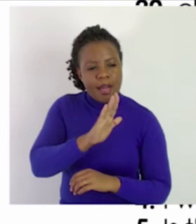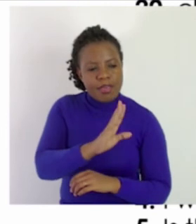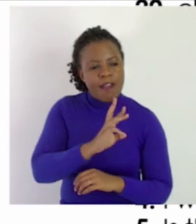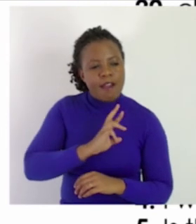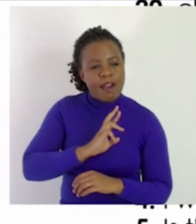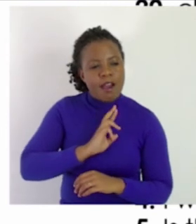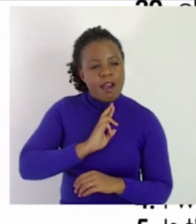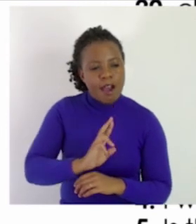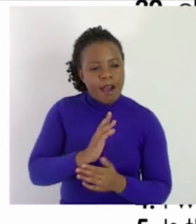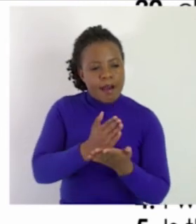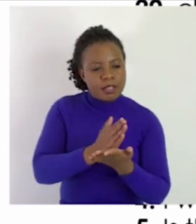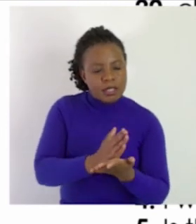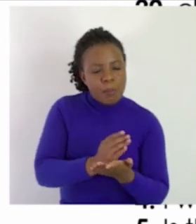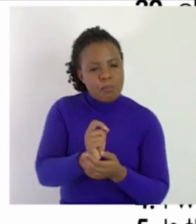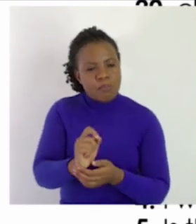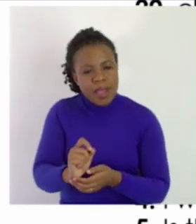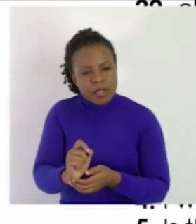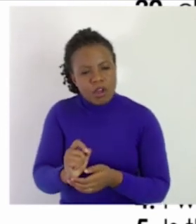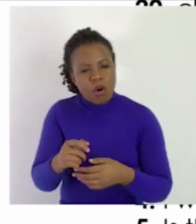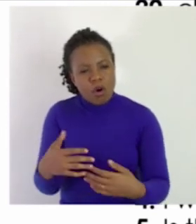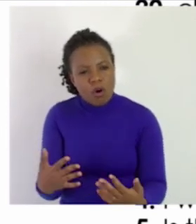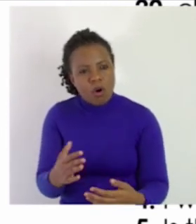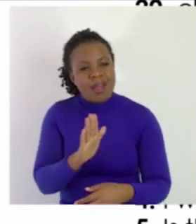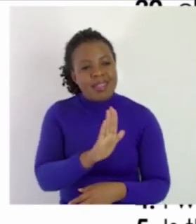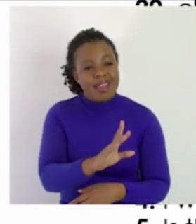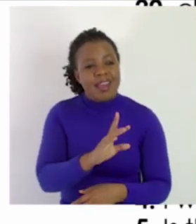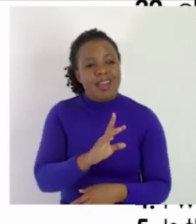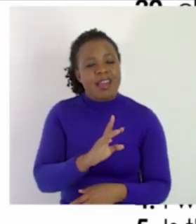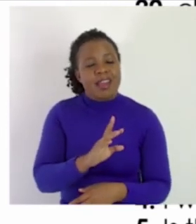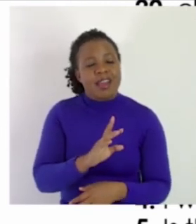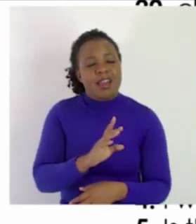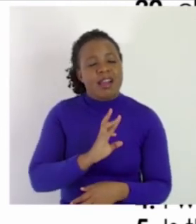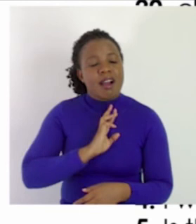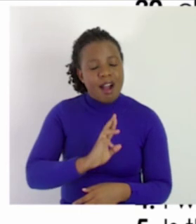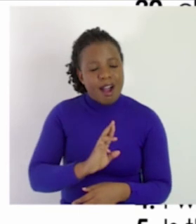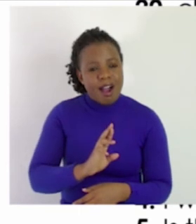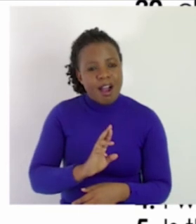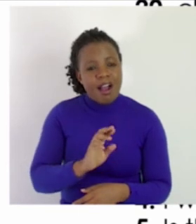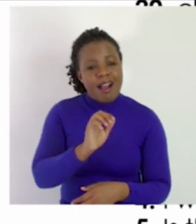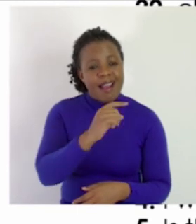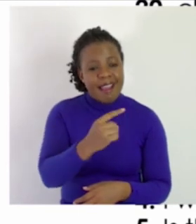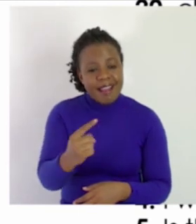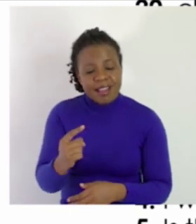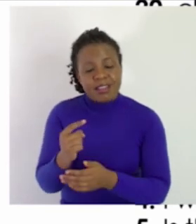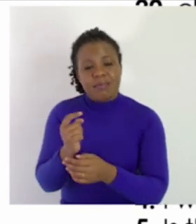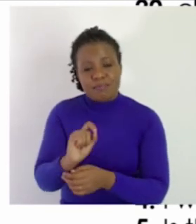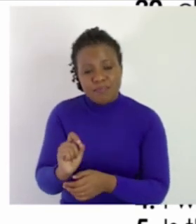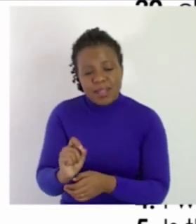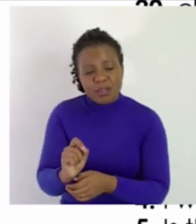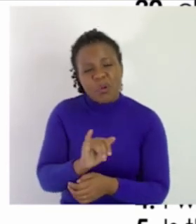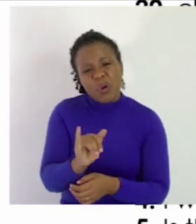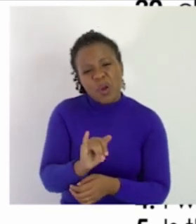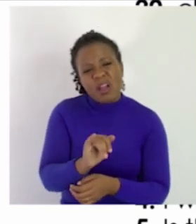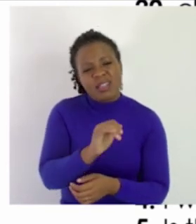some pens on the table or there are any pens on the table? Which one